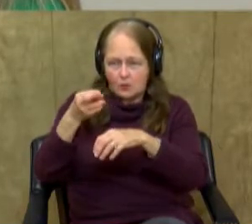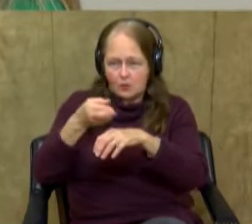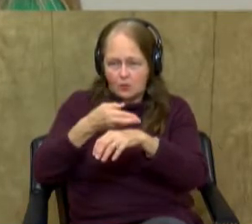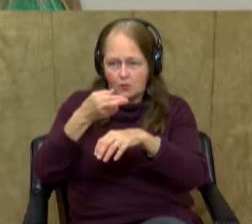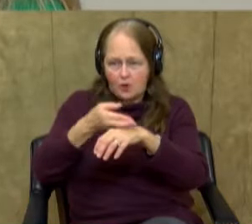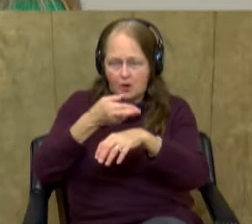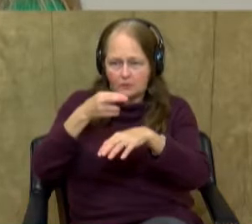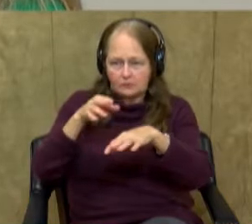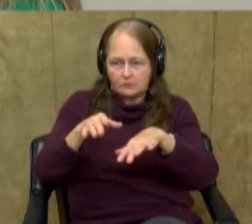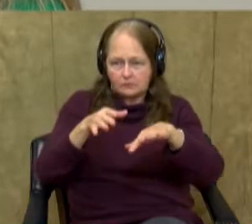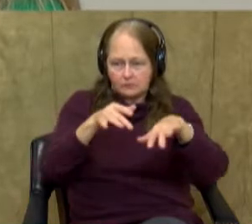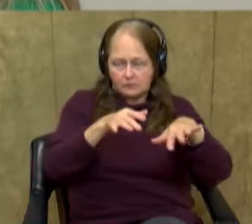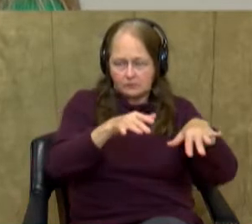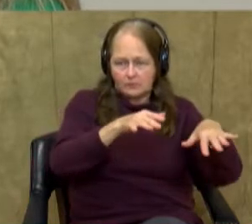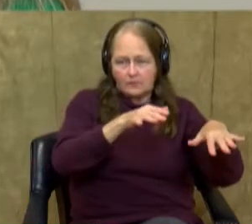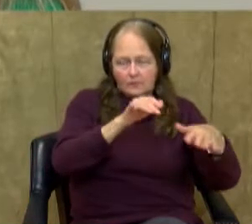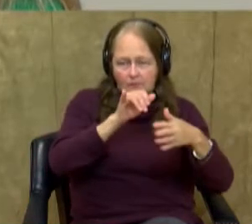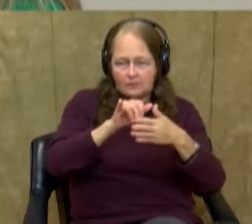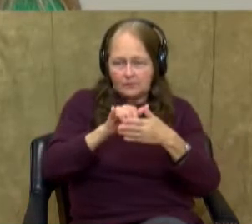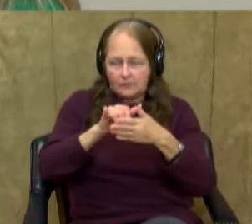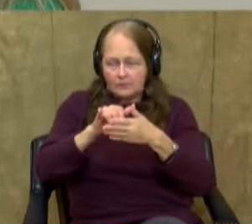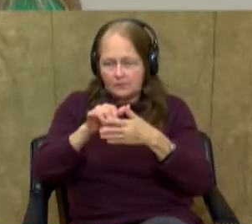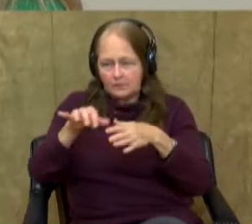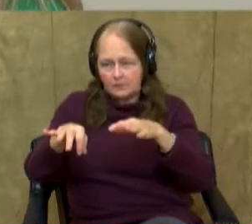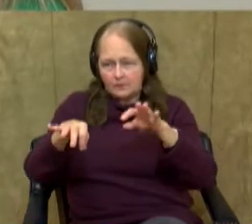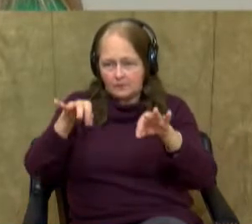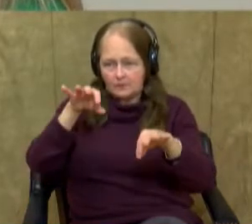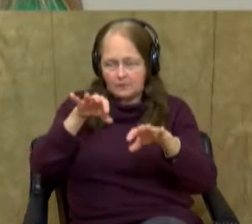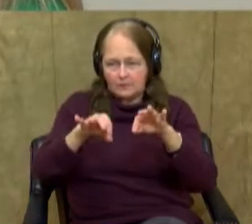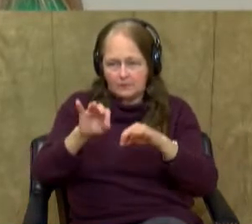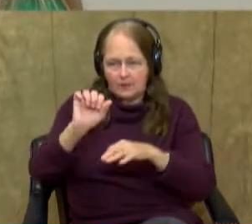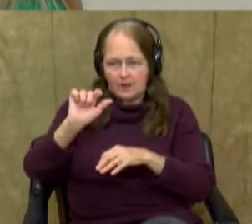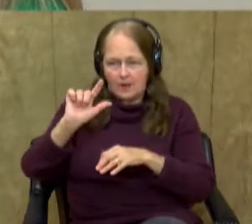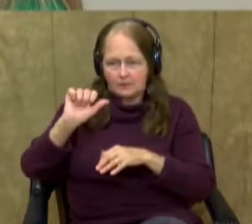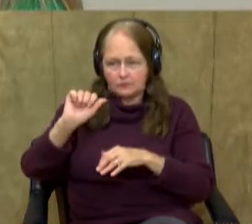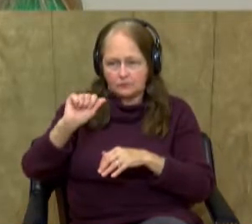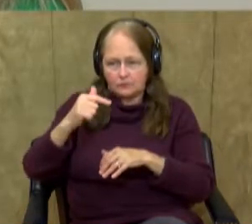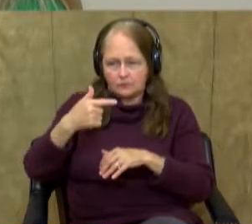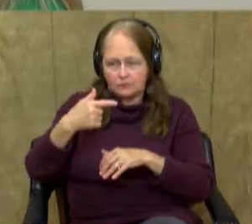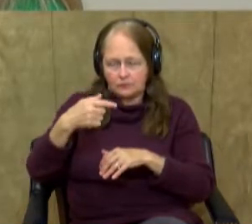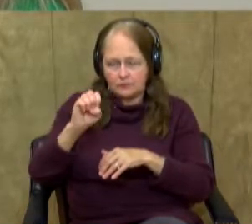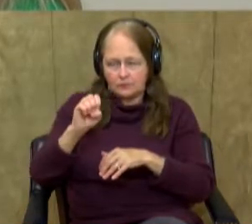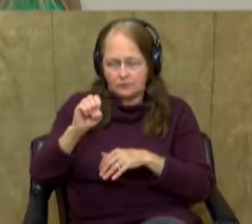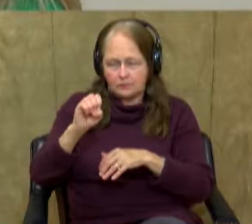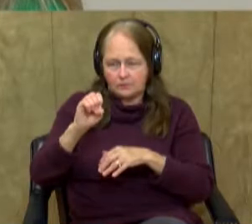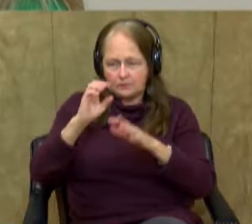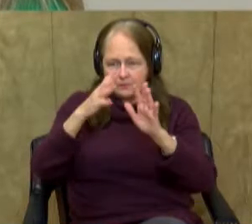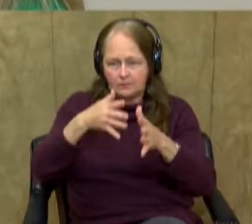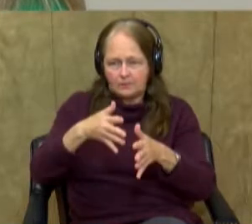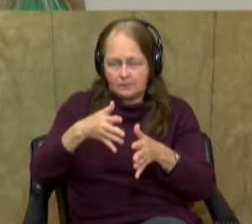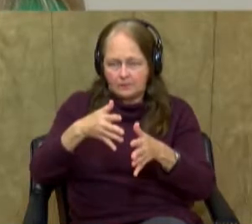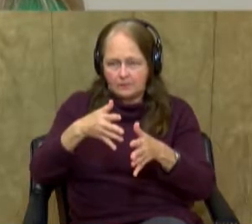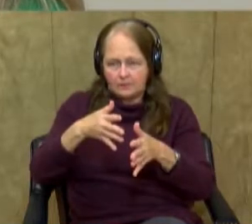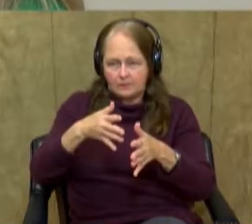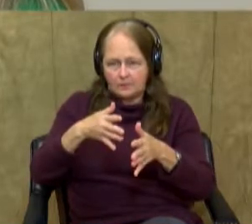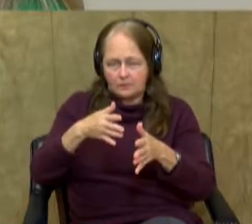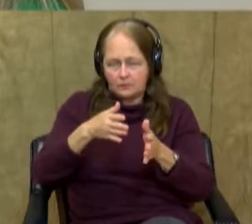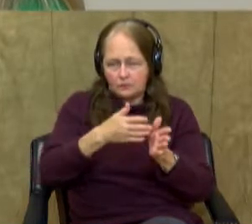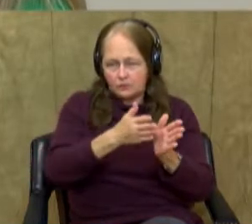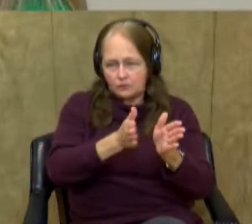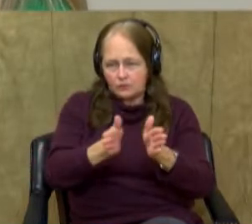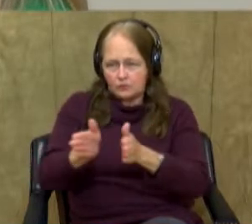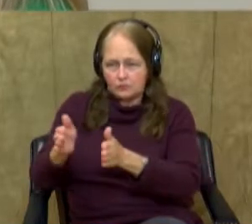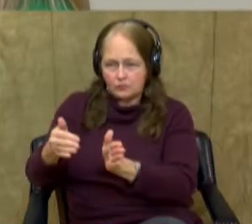floor. They grazed as they went, picking up algae and bits of debris and leaving a neat path behind